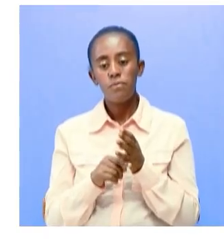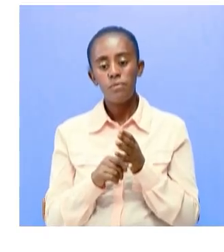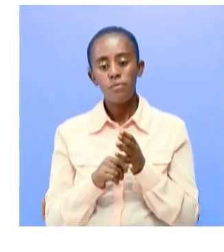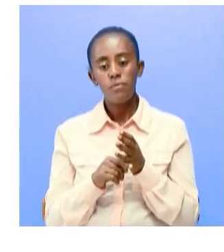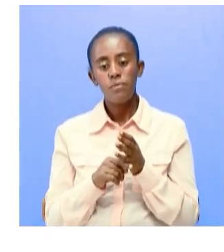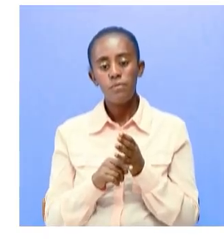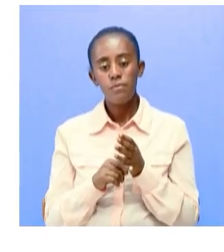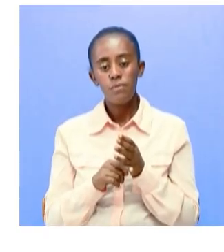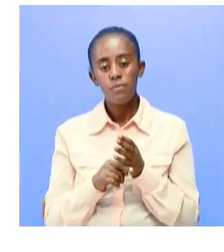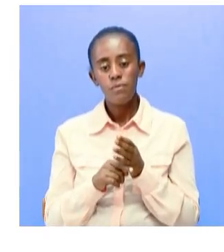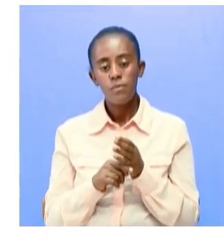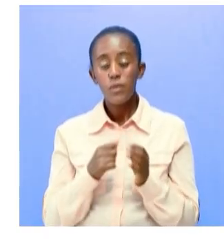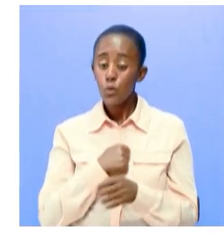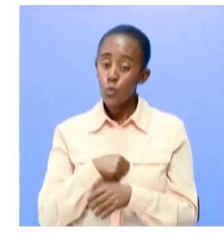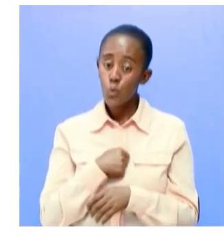Sorry.